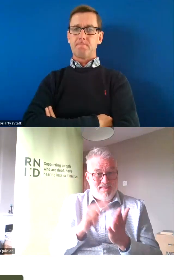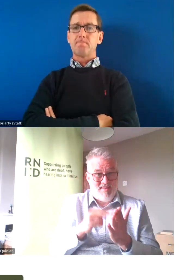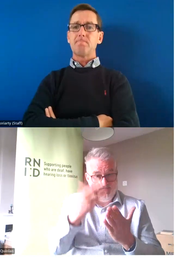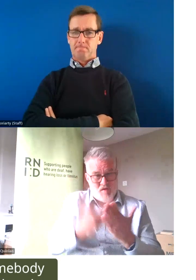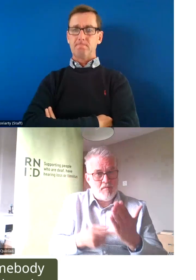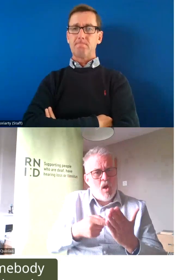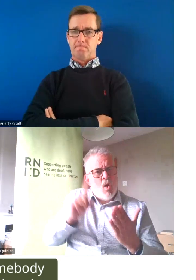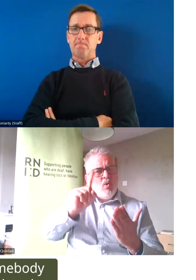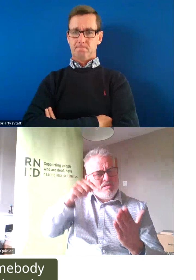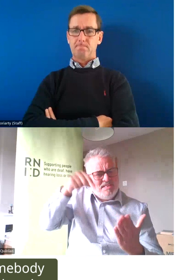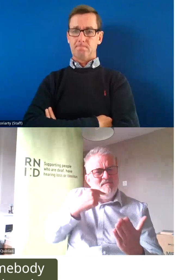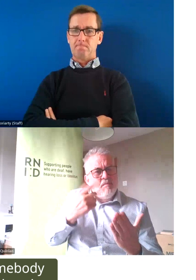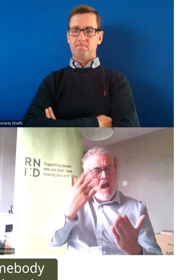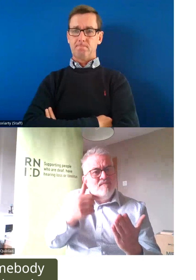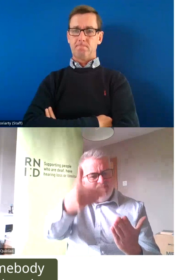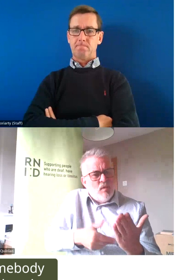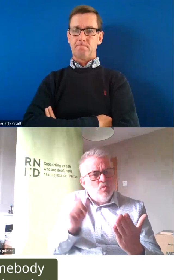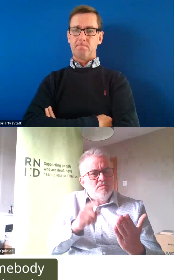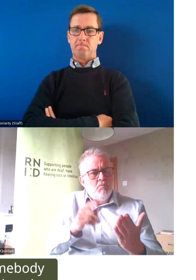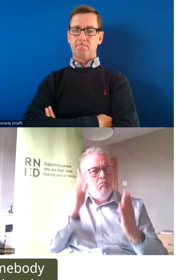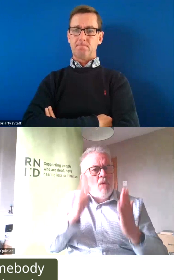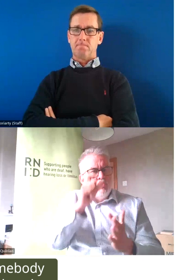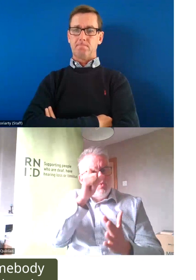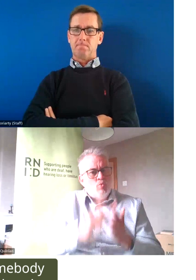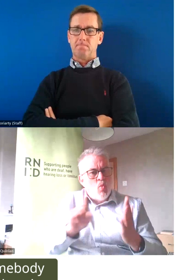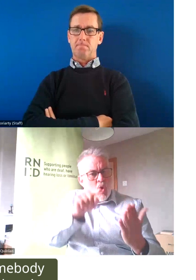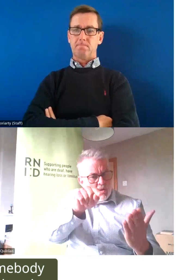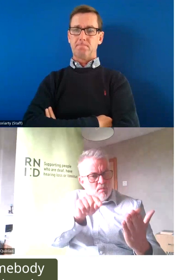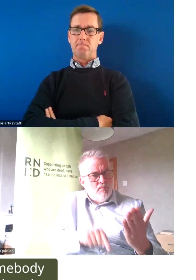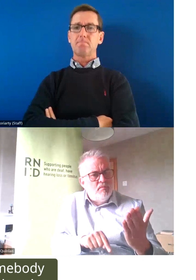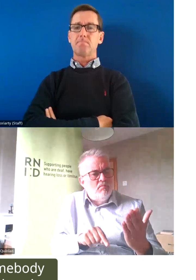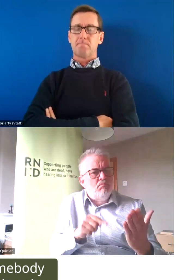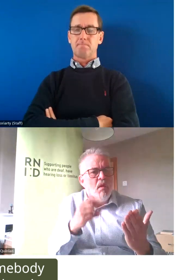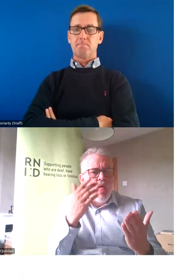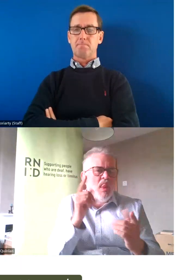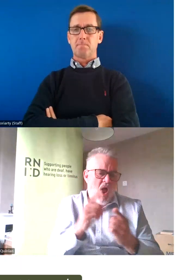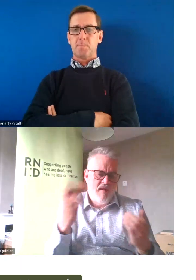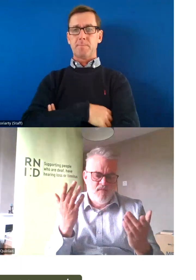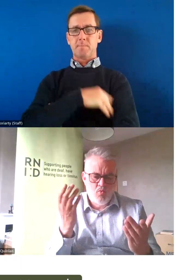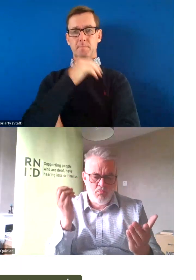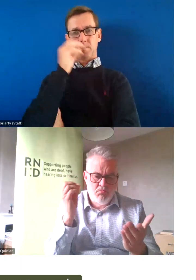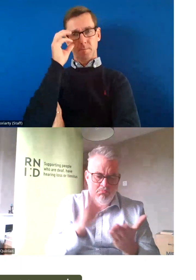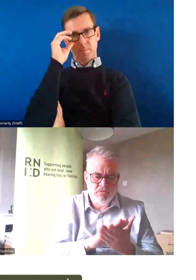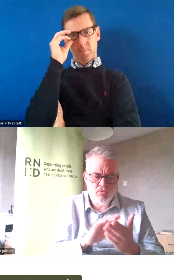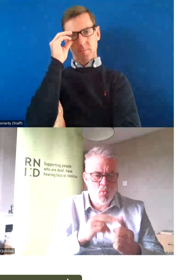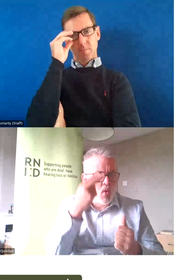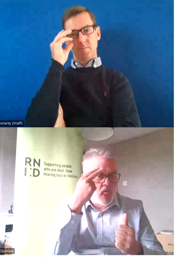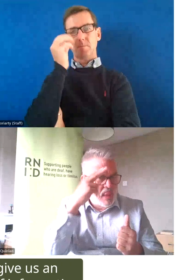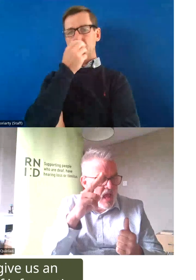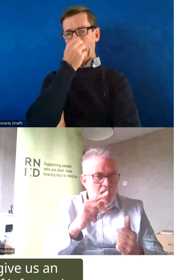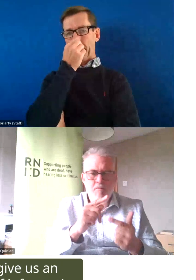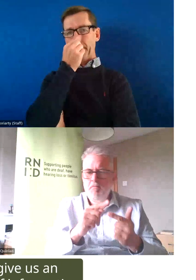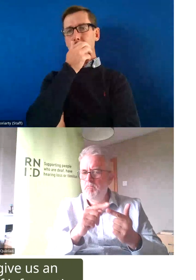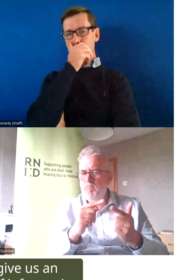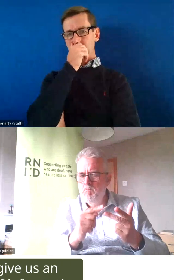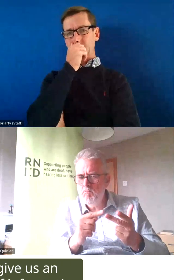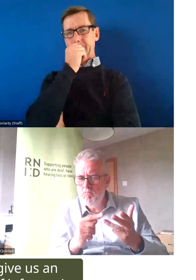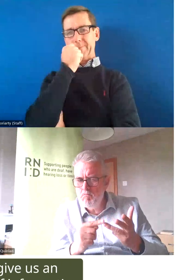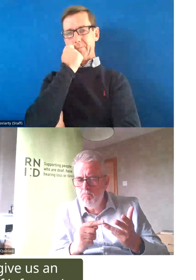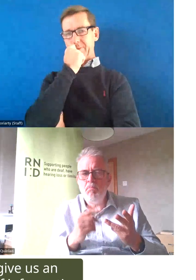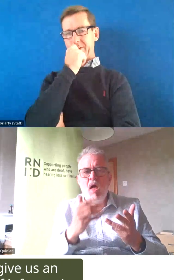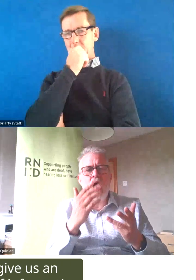That's great. So when somebody has applied or has decided they want to apply, could you